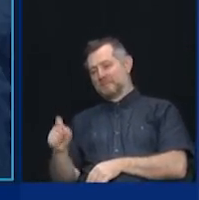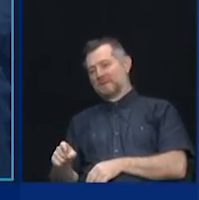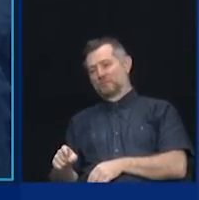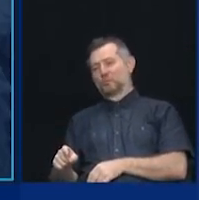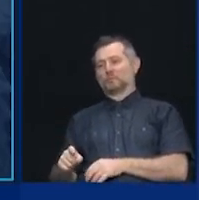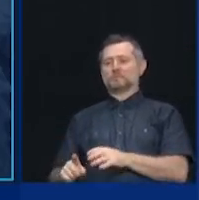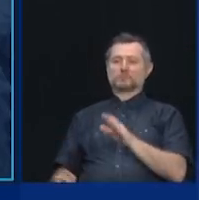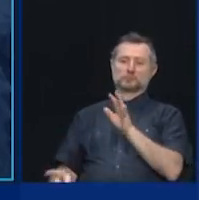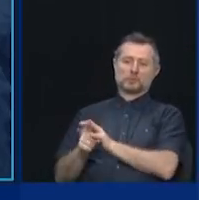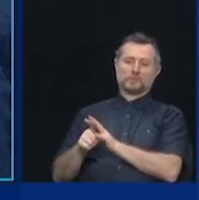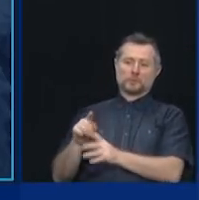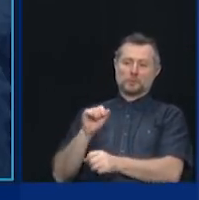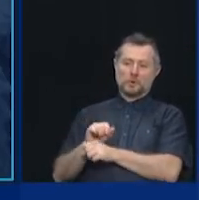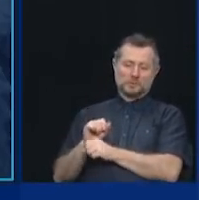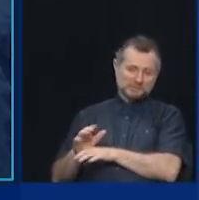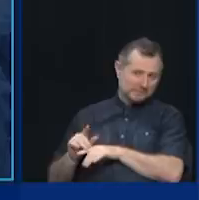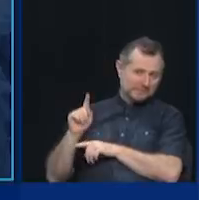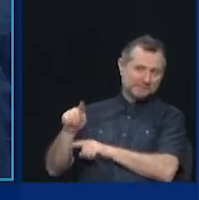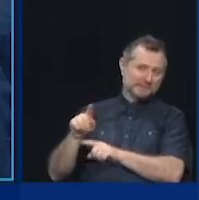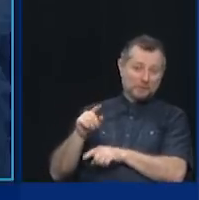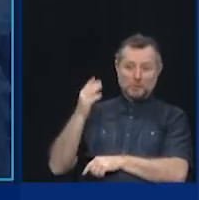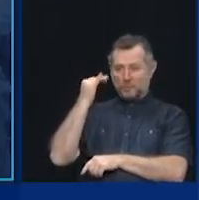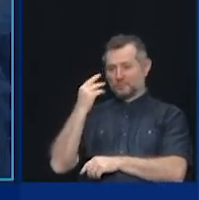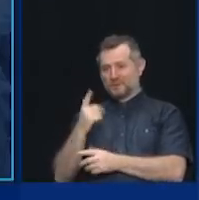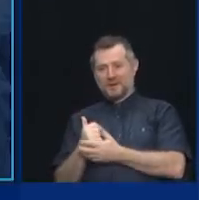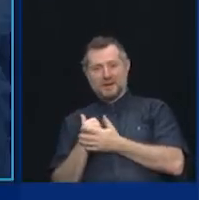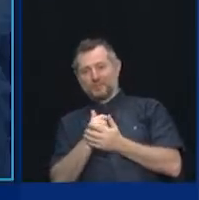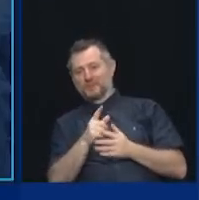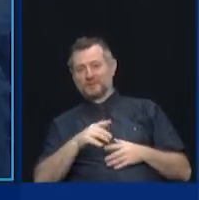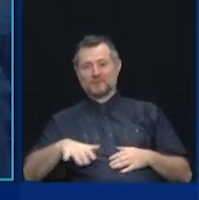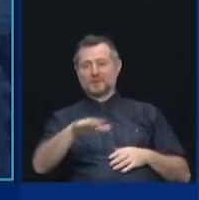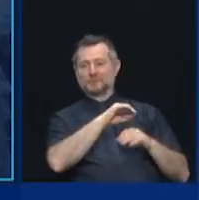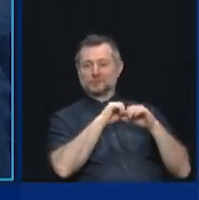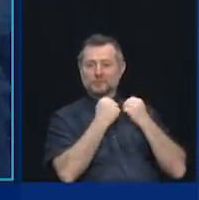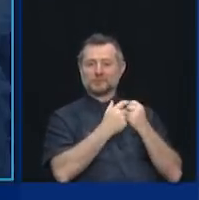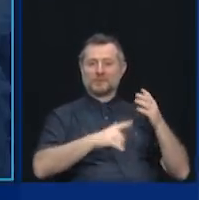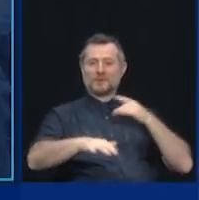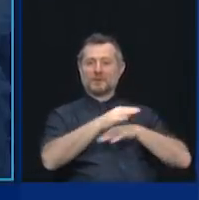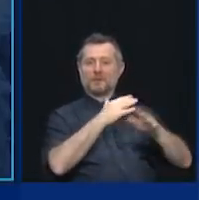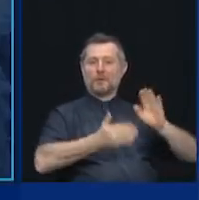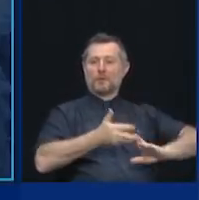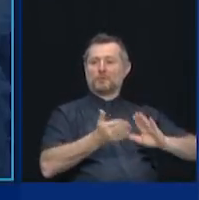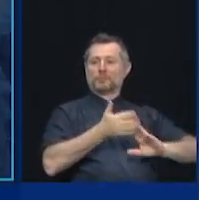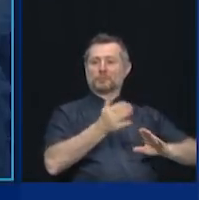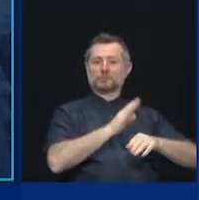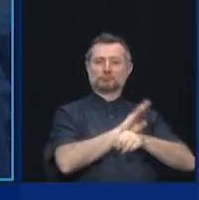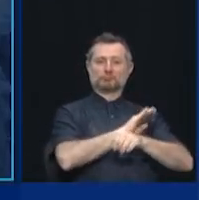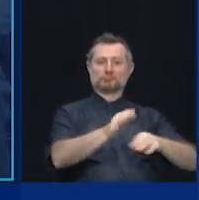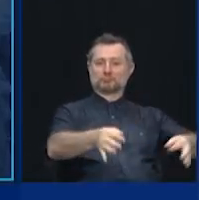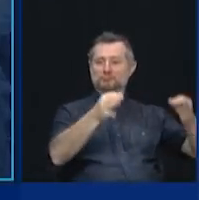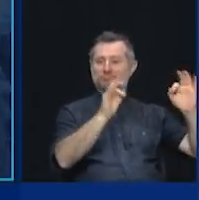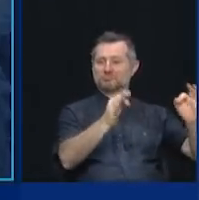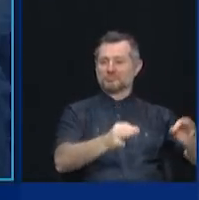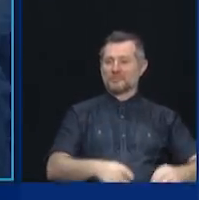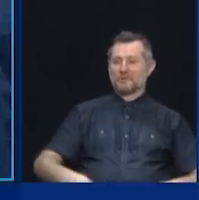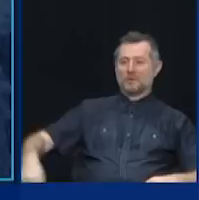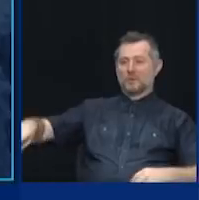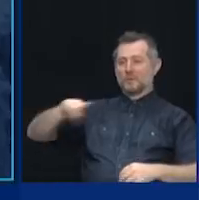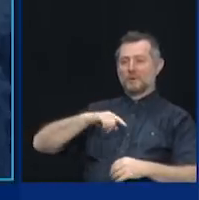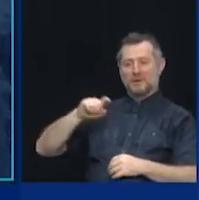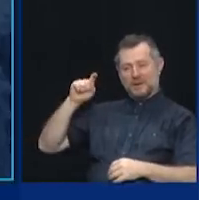work to keep society functioning. Essential workers were those people who had to show